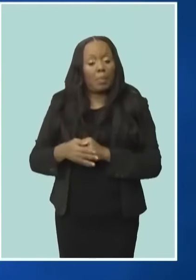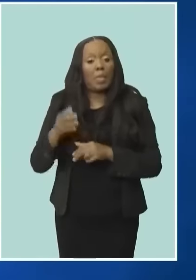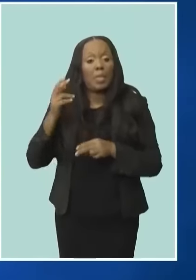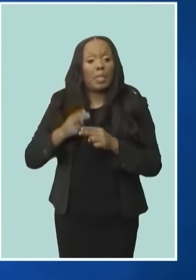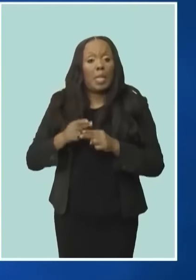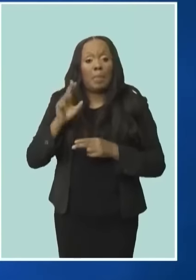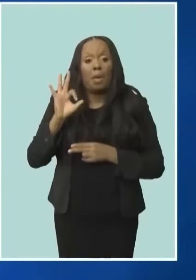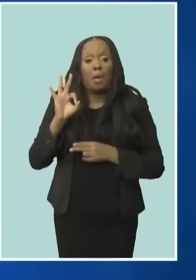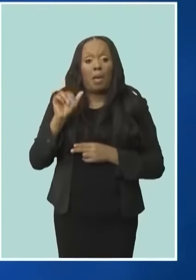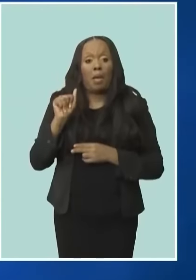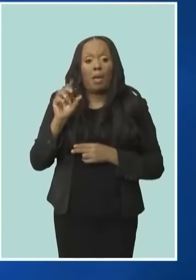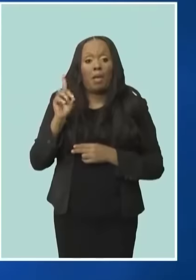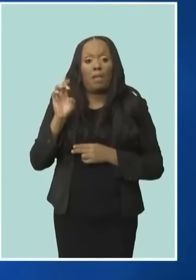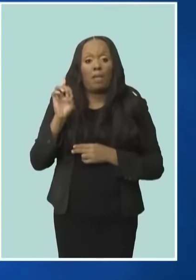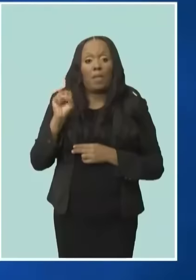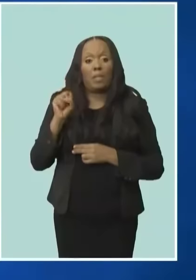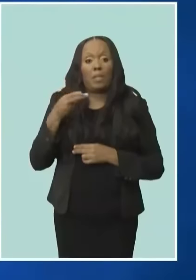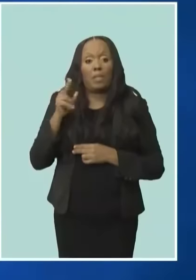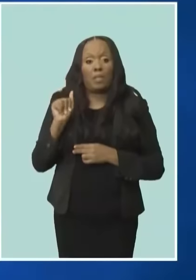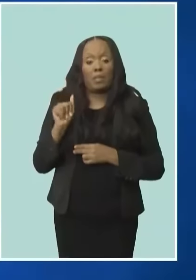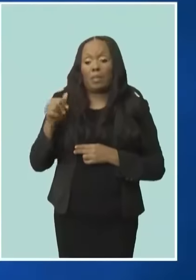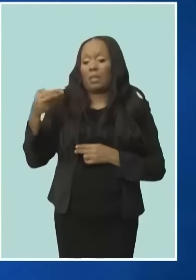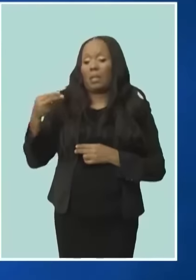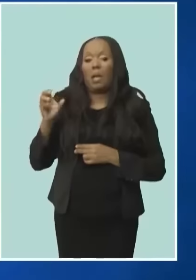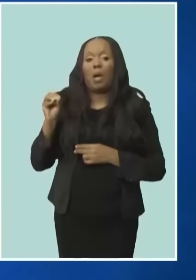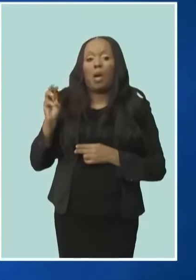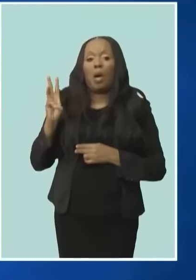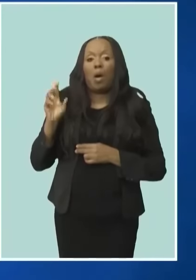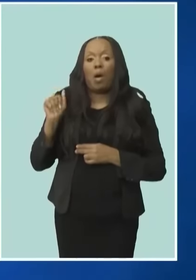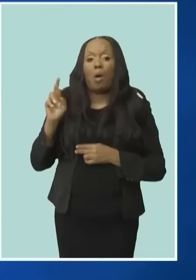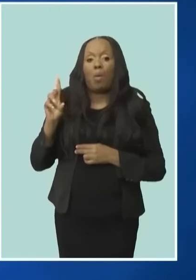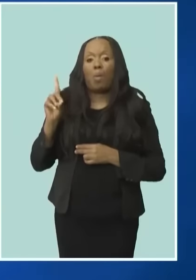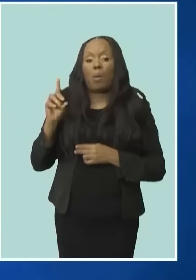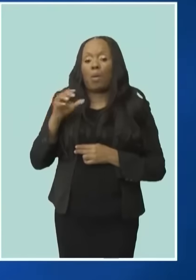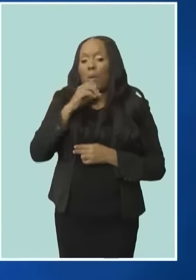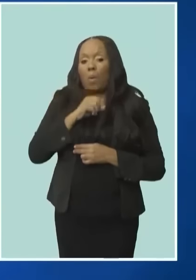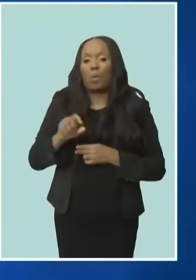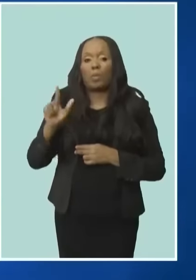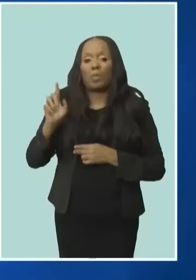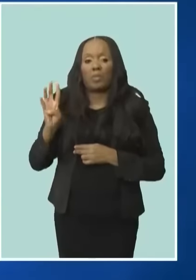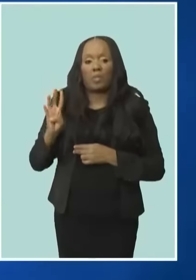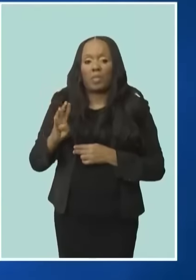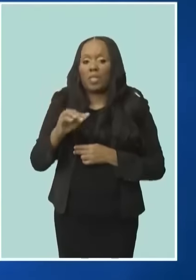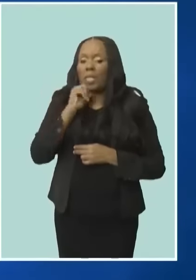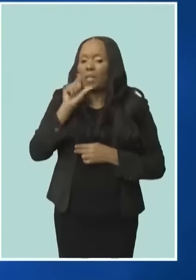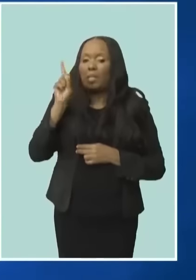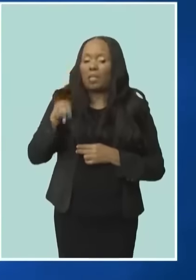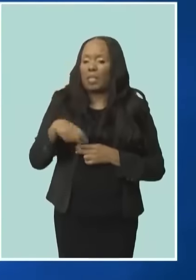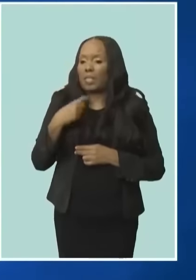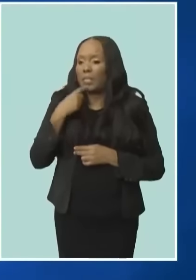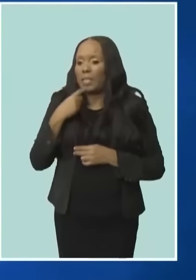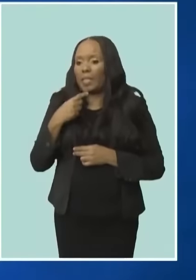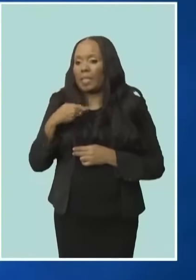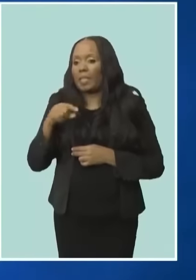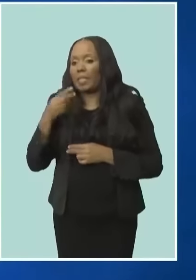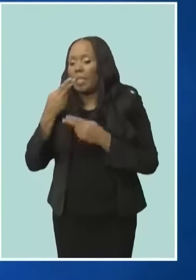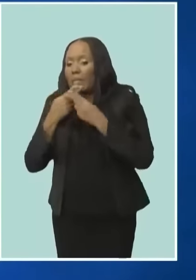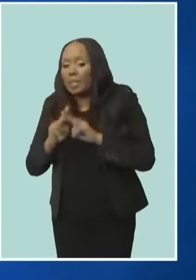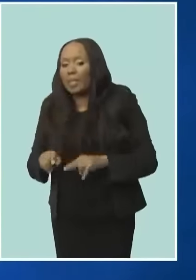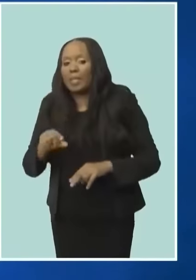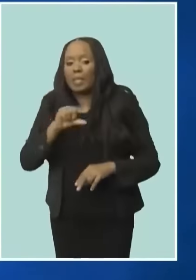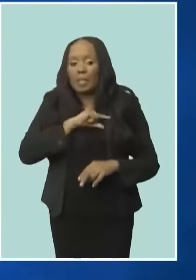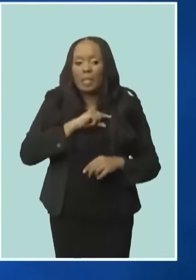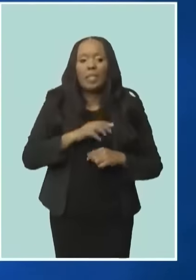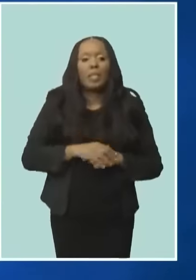Paris Hill, St. Joseph, was not required to plead to the indictable offences that she solicited an advantage for herself